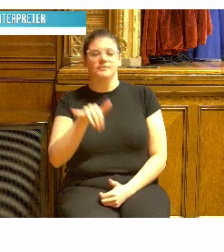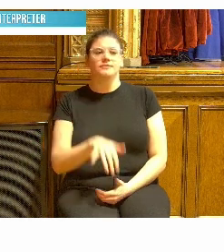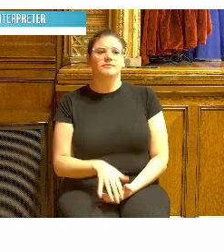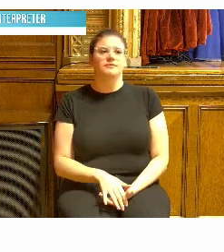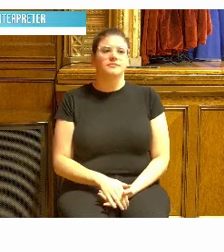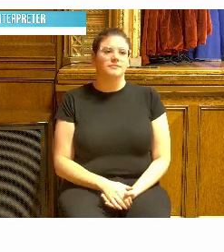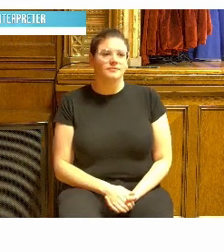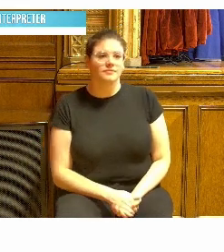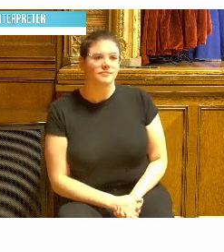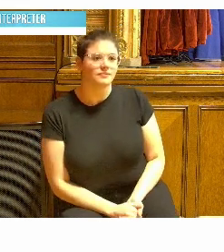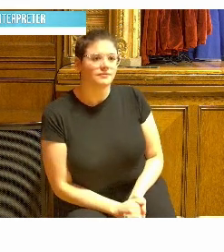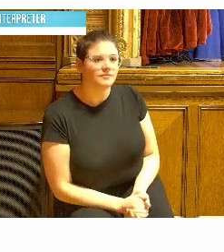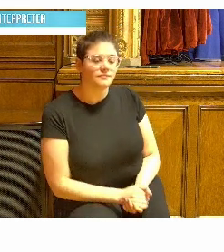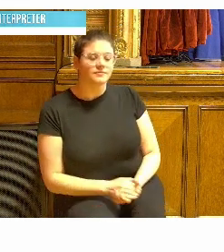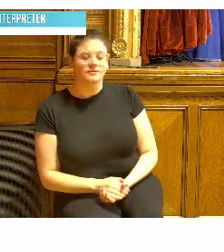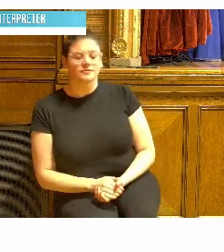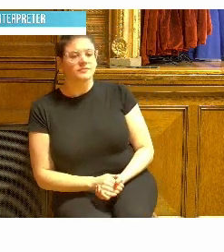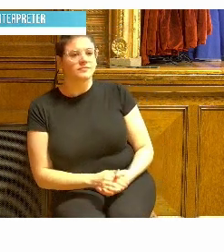is here.